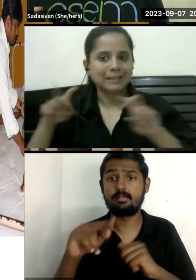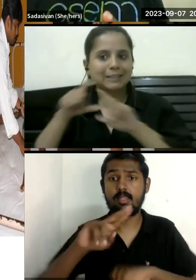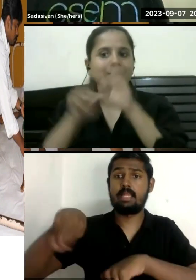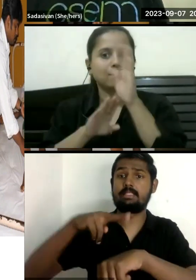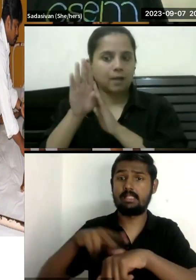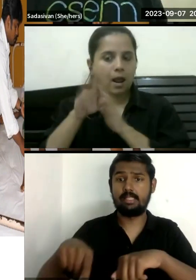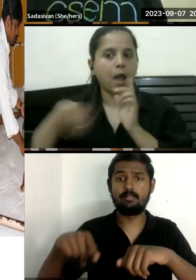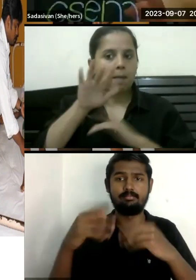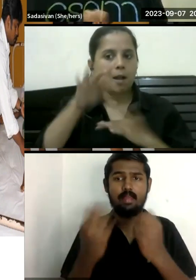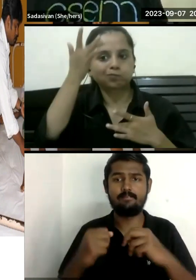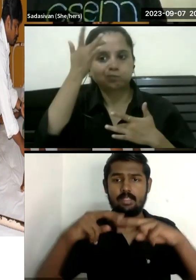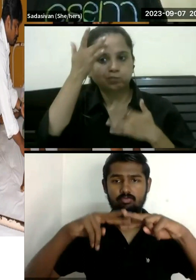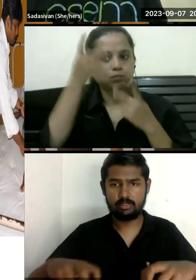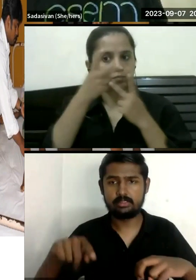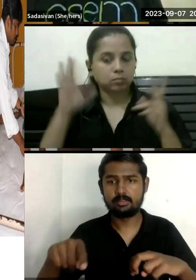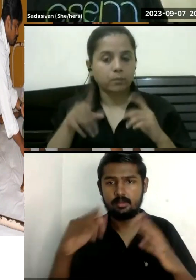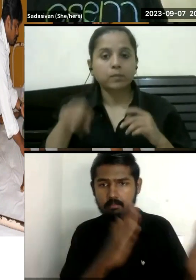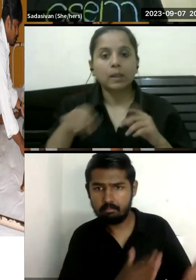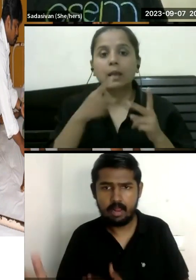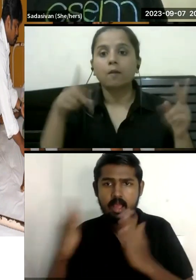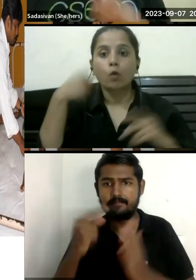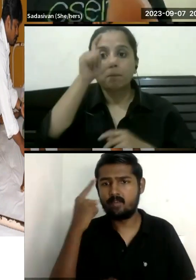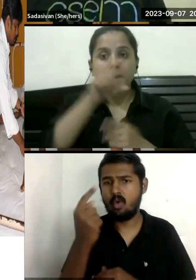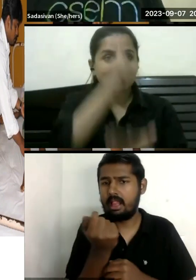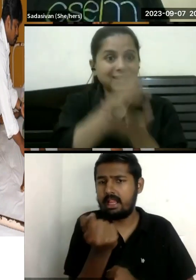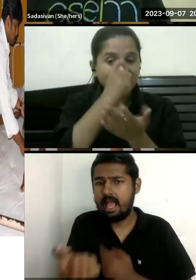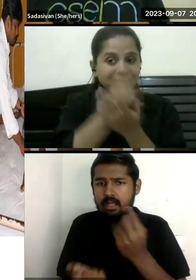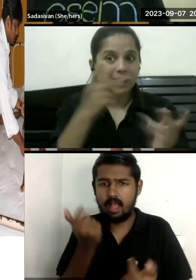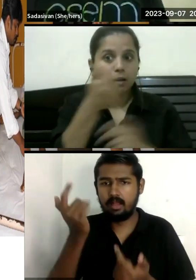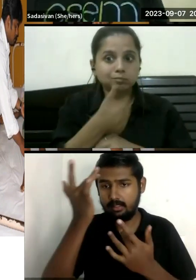disease, where multi stakeholders are part of it, and